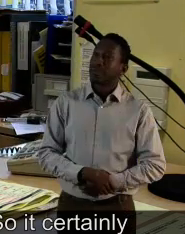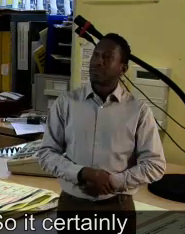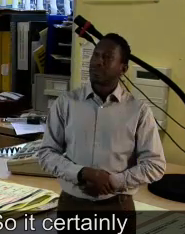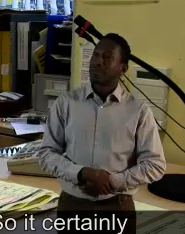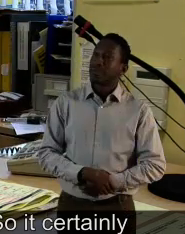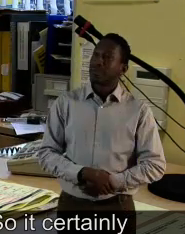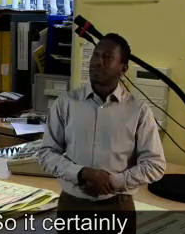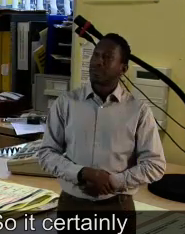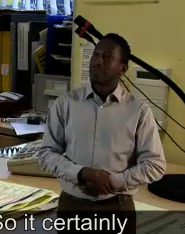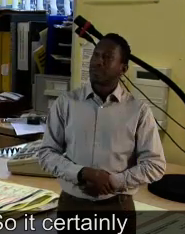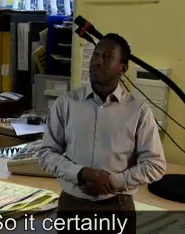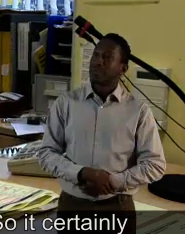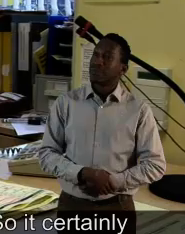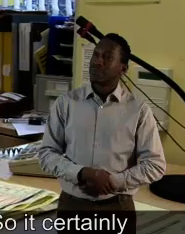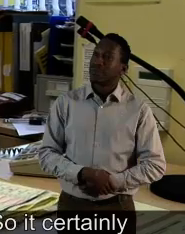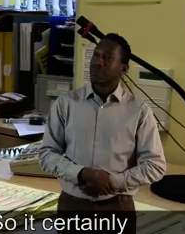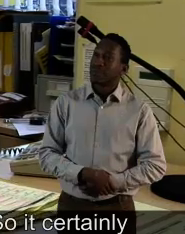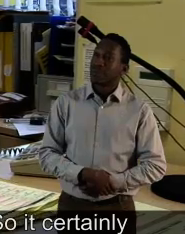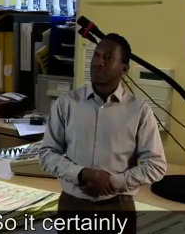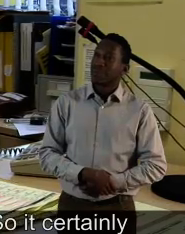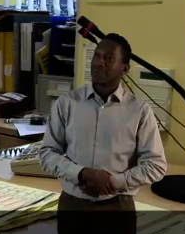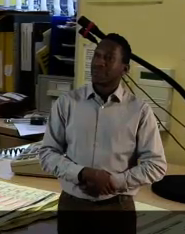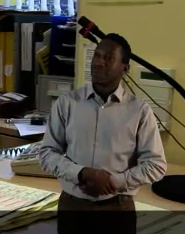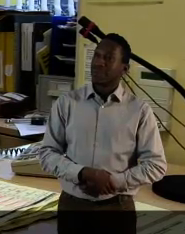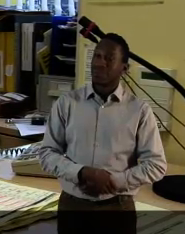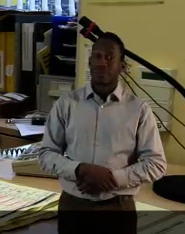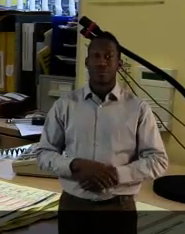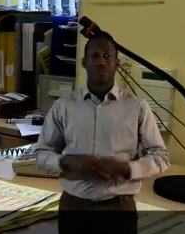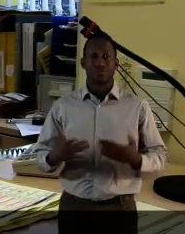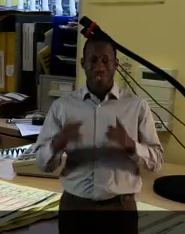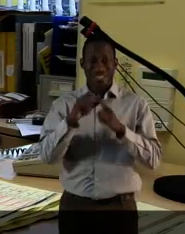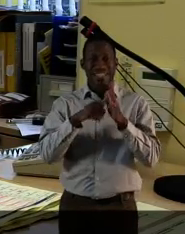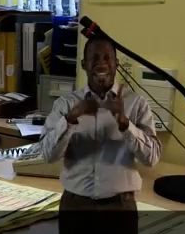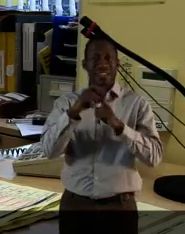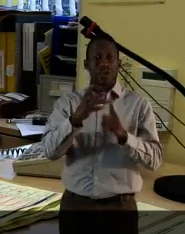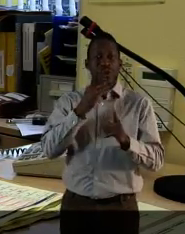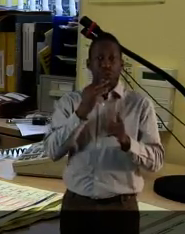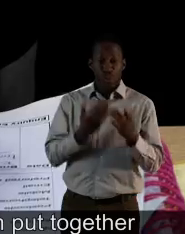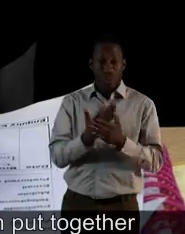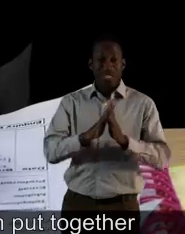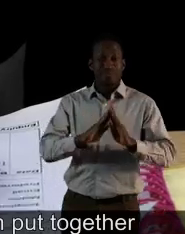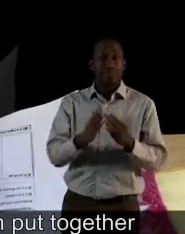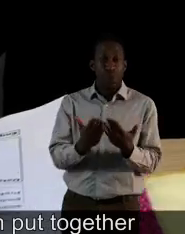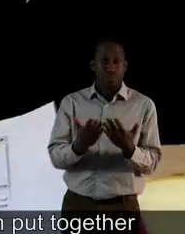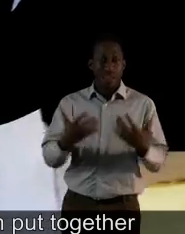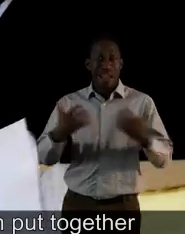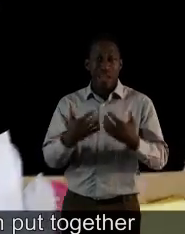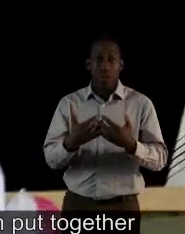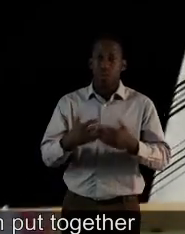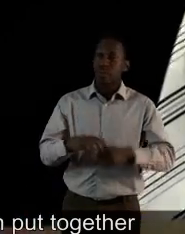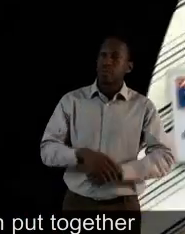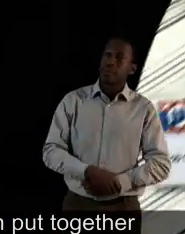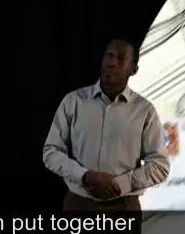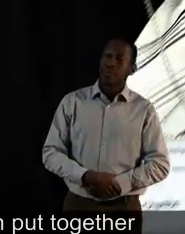reinforced that ethos within our own organisation. How will DAD use the new handbook? Well, certainly it means that we